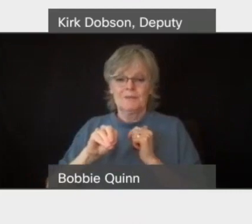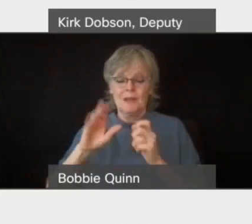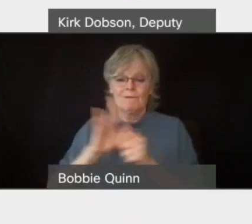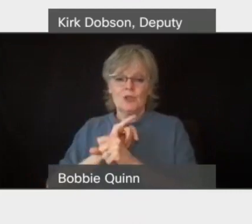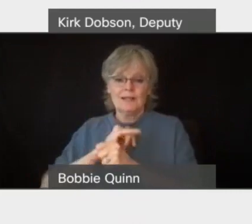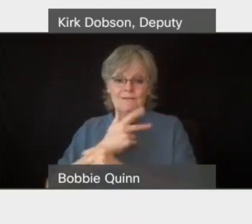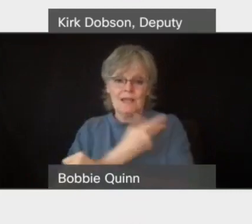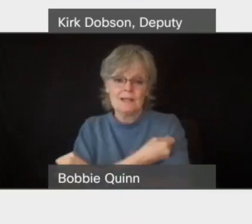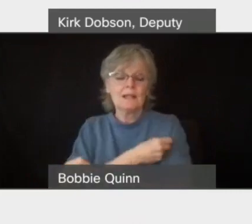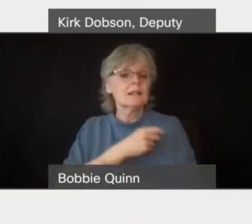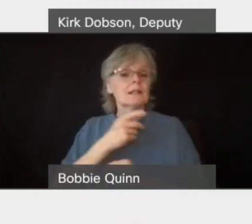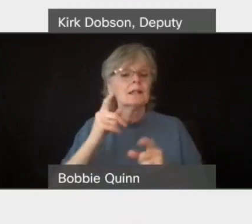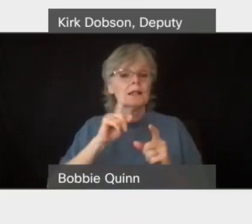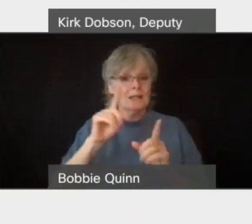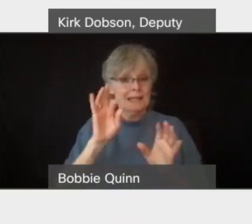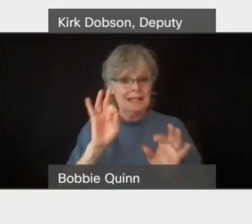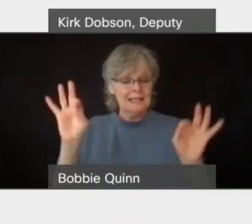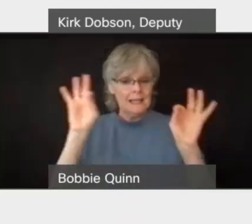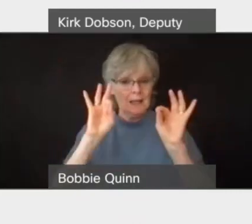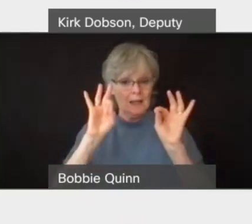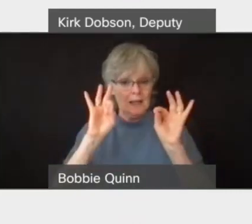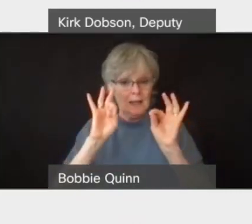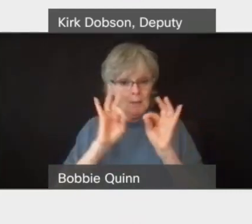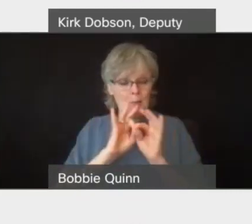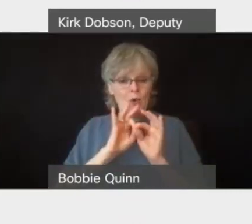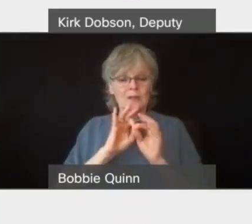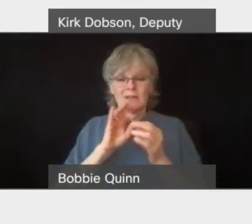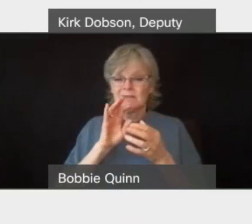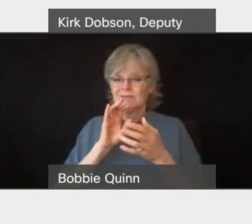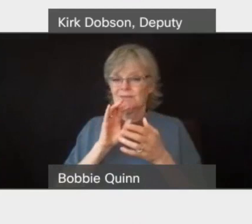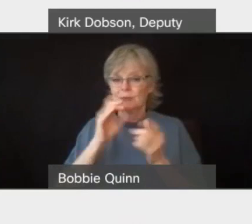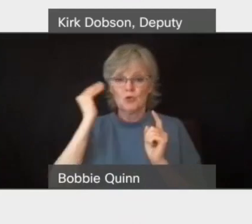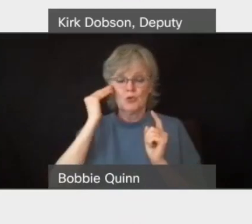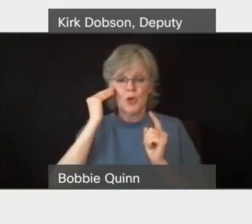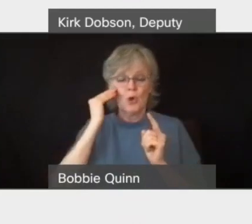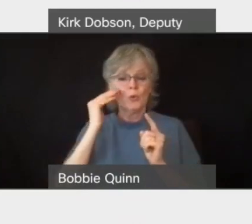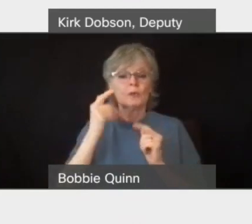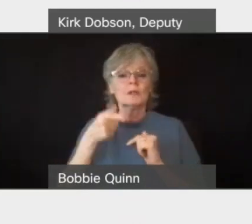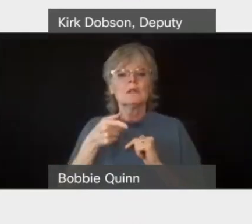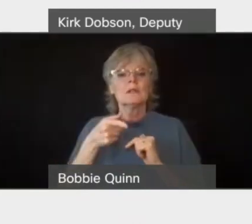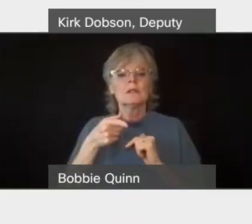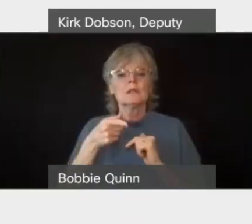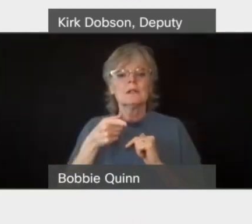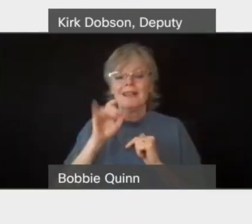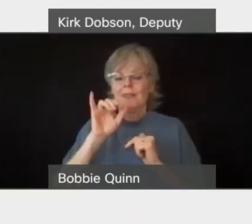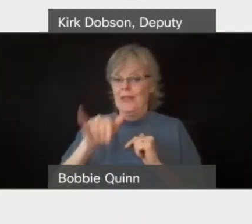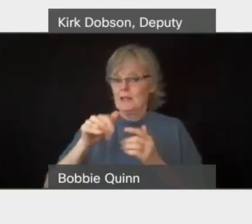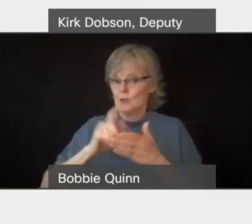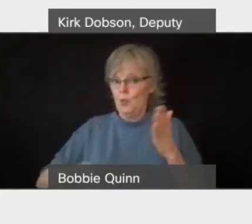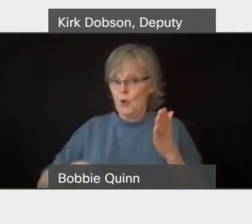I think what's important to note about these percentages, for one, this is what has been